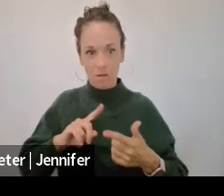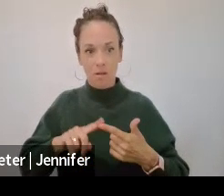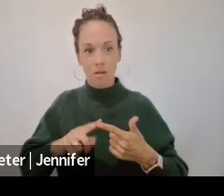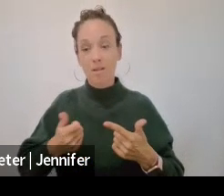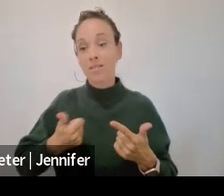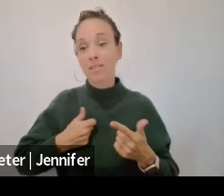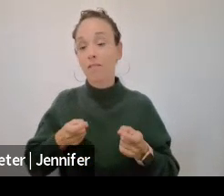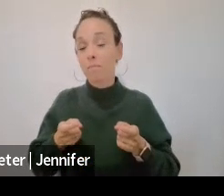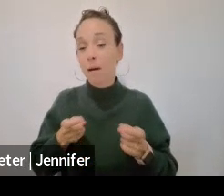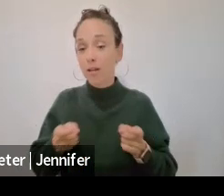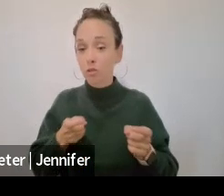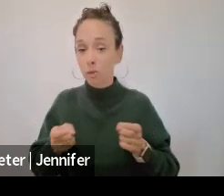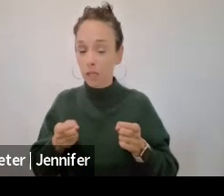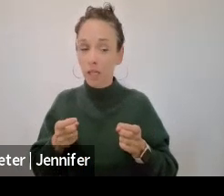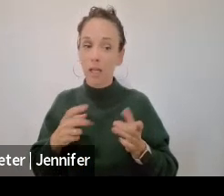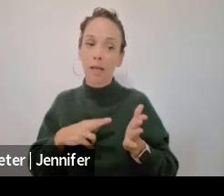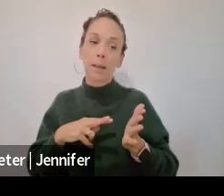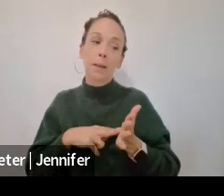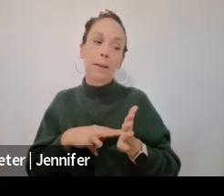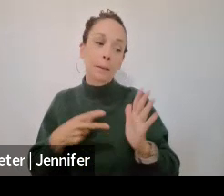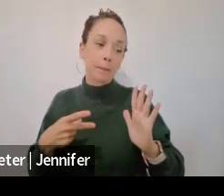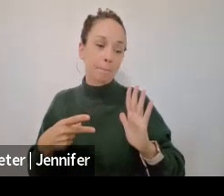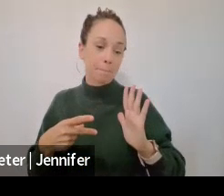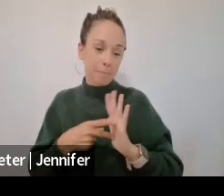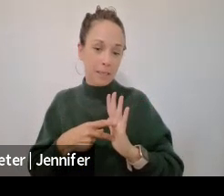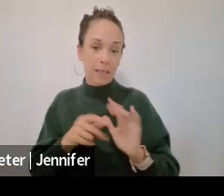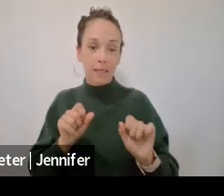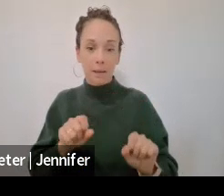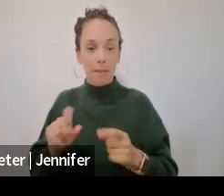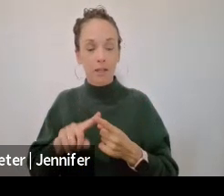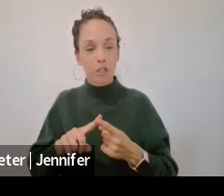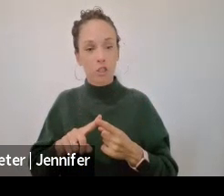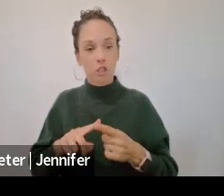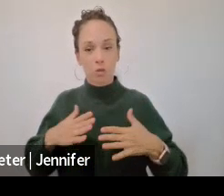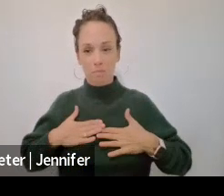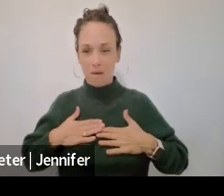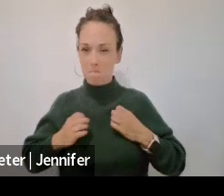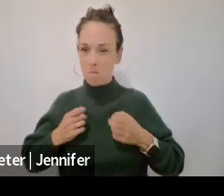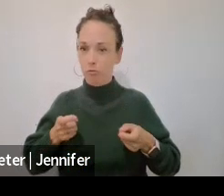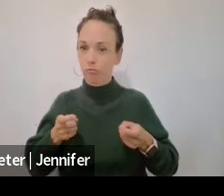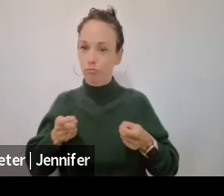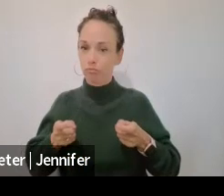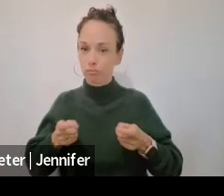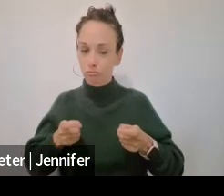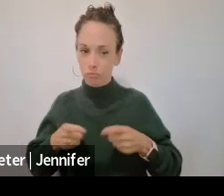Self-management is the ability to regulate one's emotions.